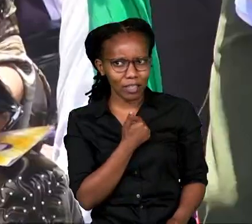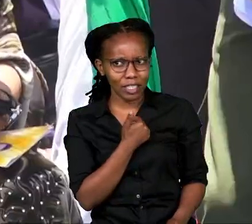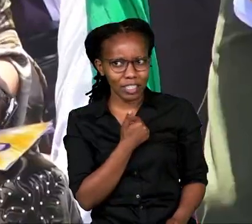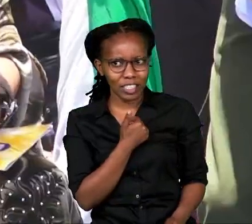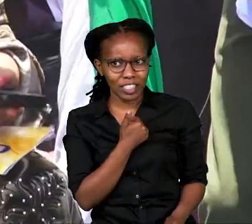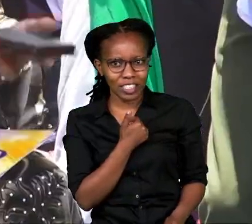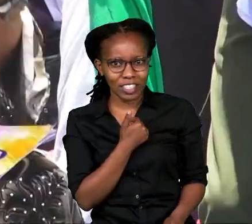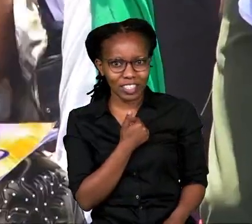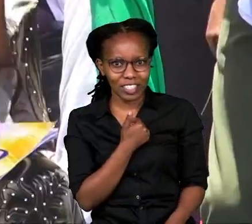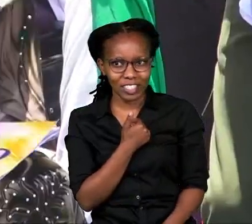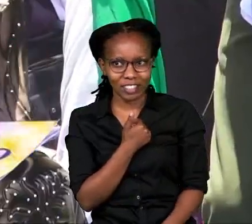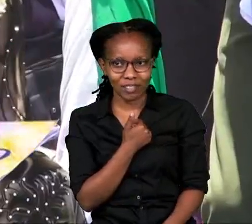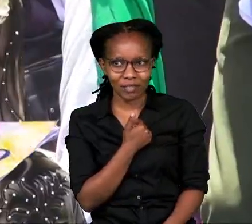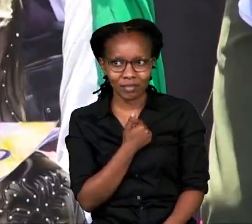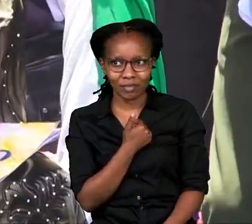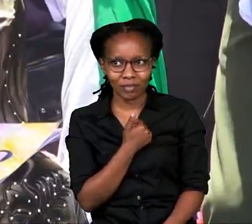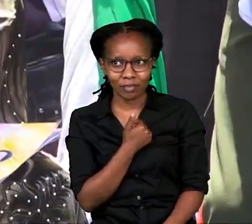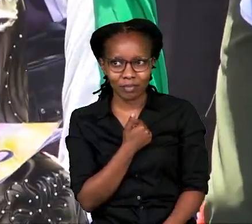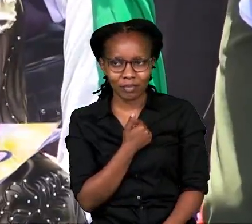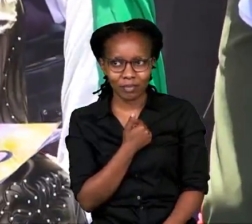go to Gabriel. Gabriel. You would say that, but they are.